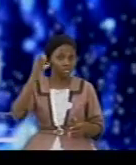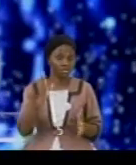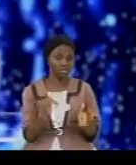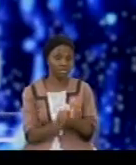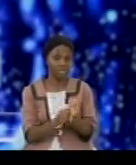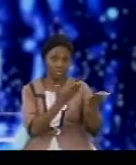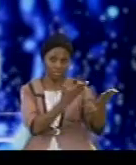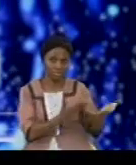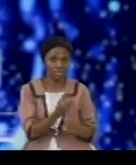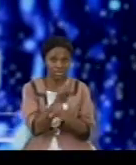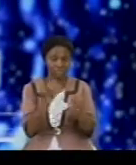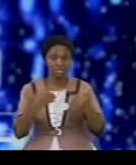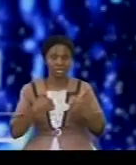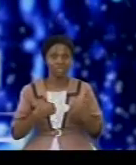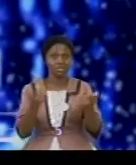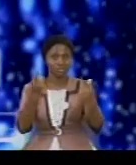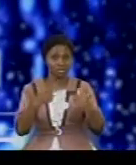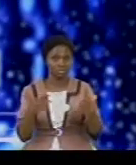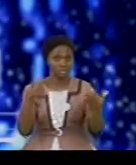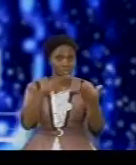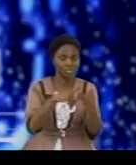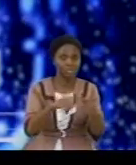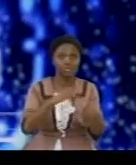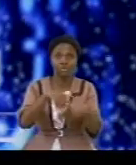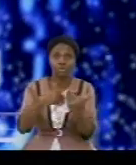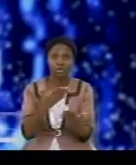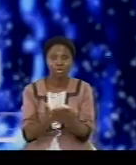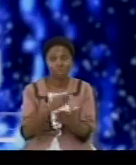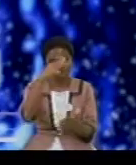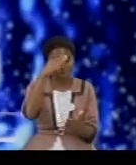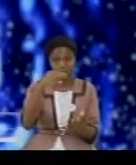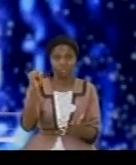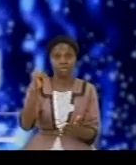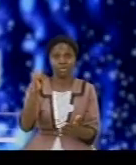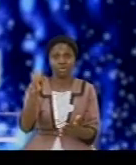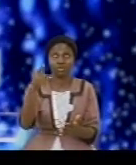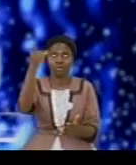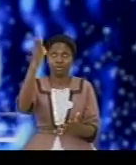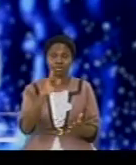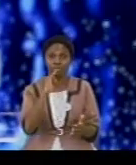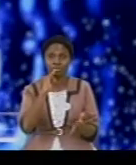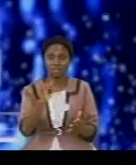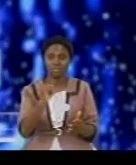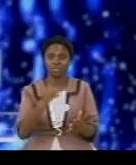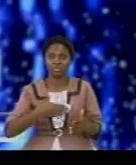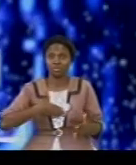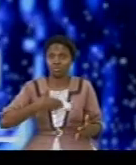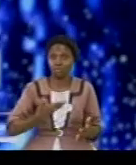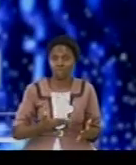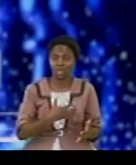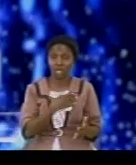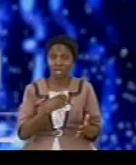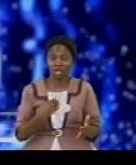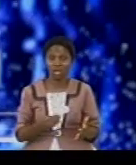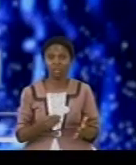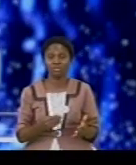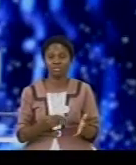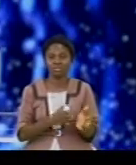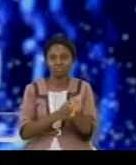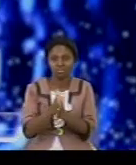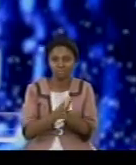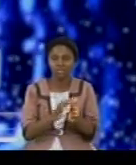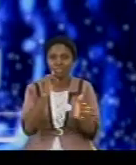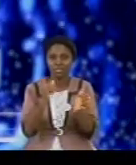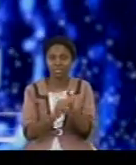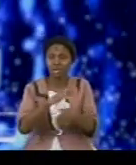really, God is willing. His intention is that all should be on his